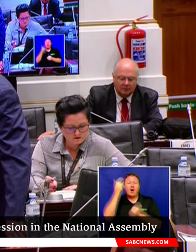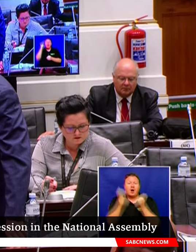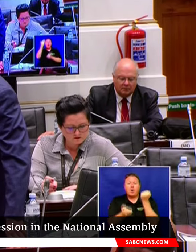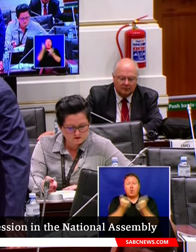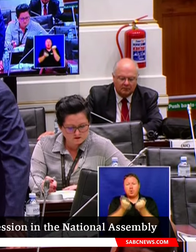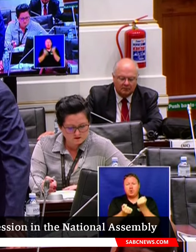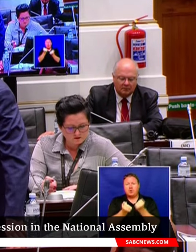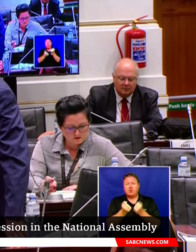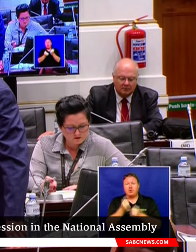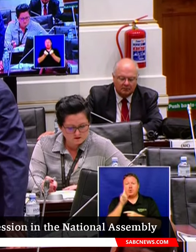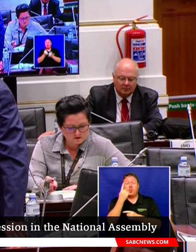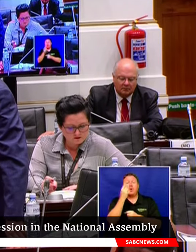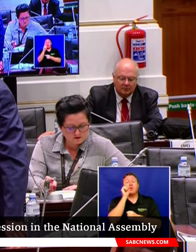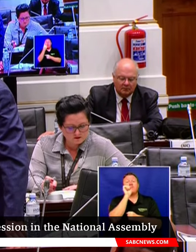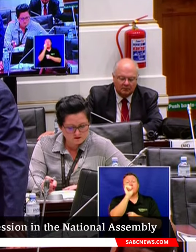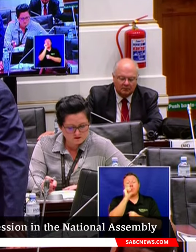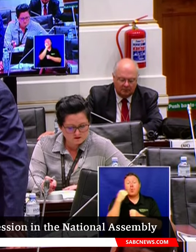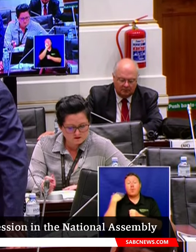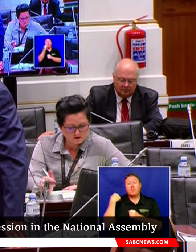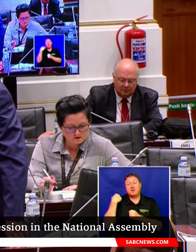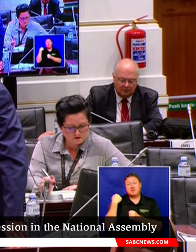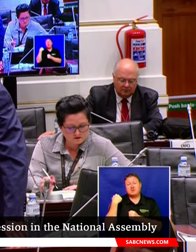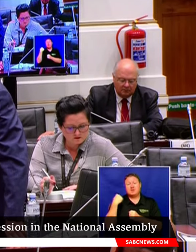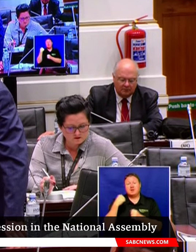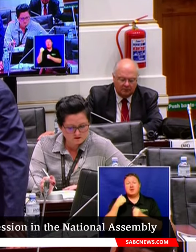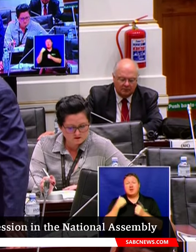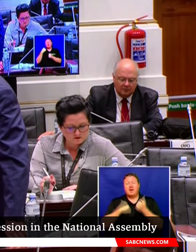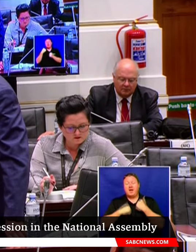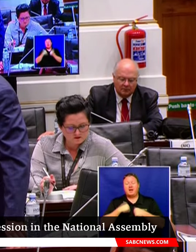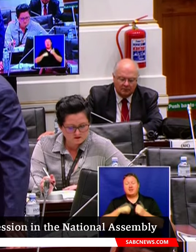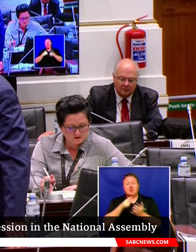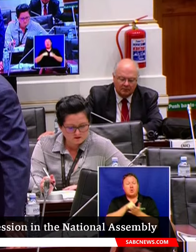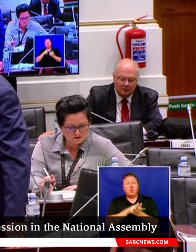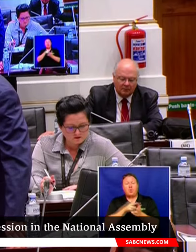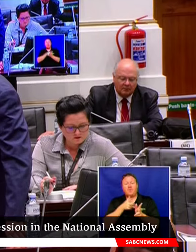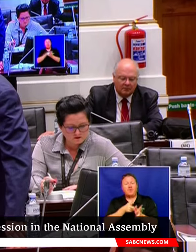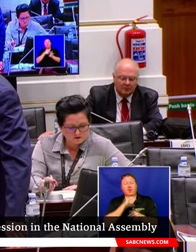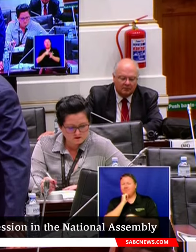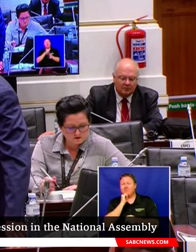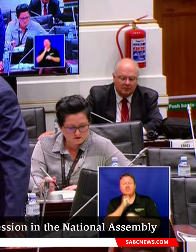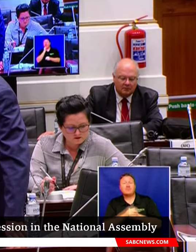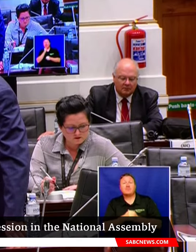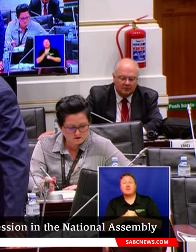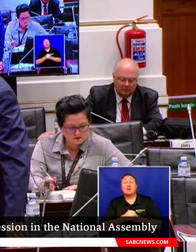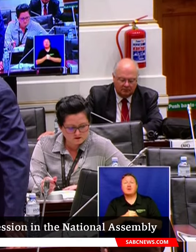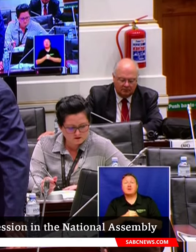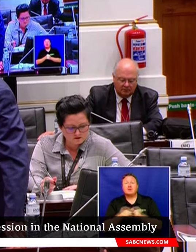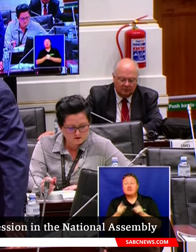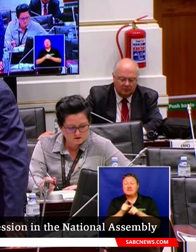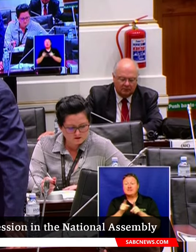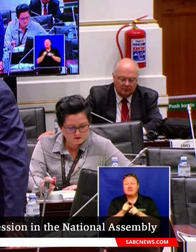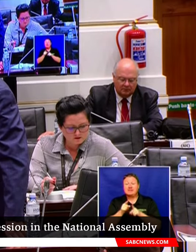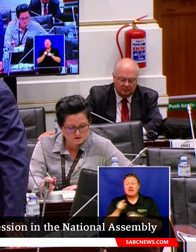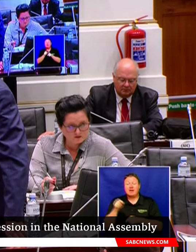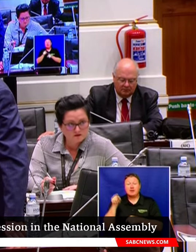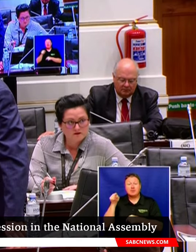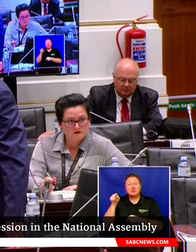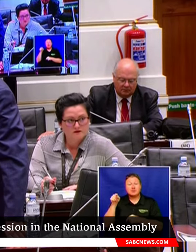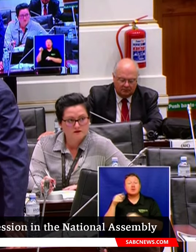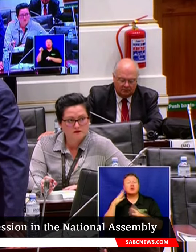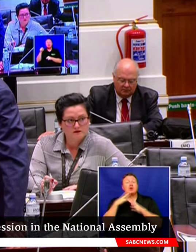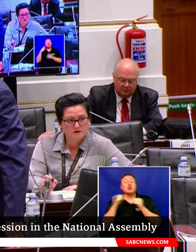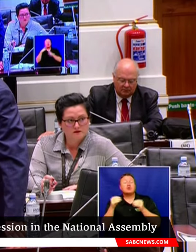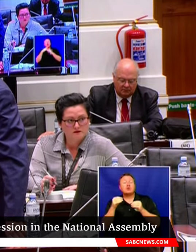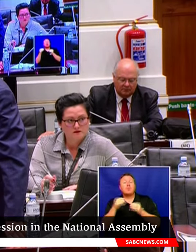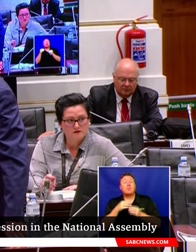that one of your ministers acted unlawful. She even stopped further allegations of